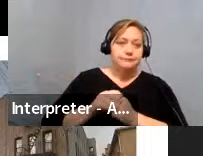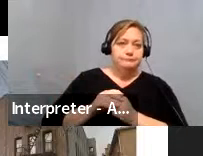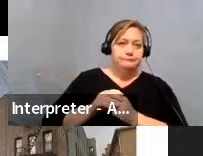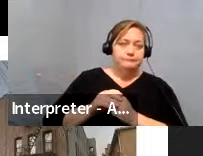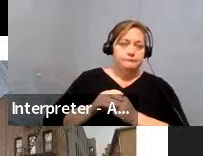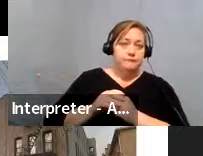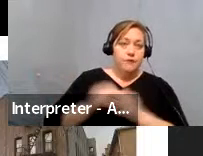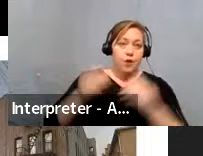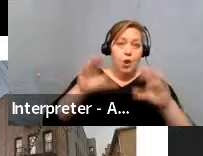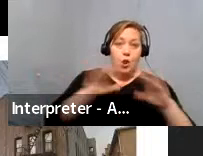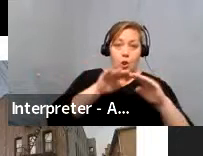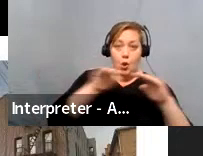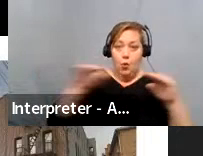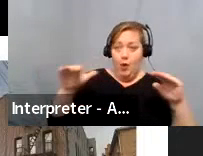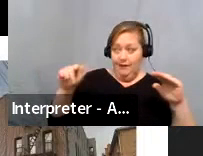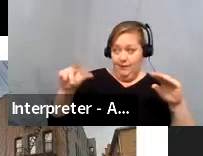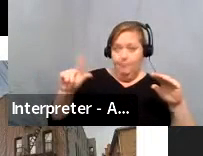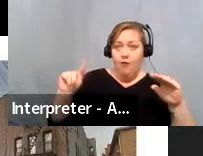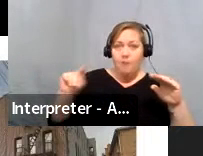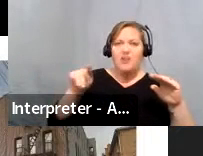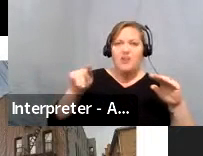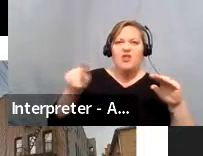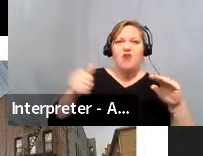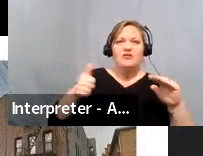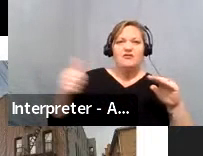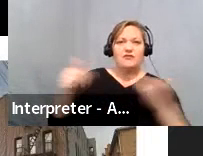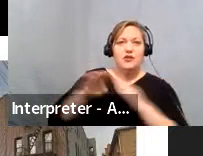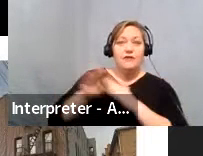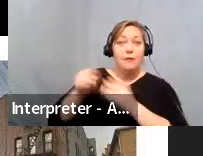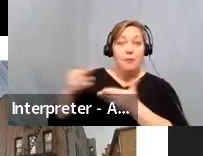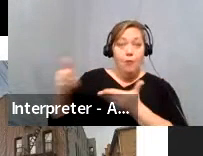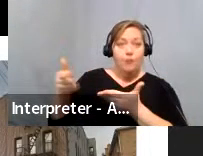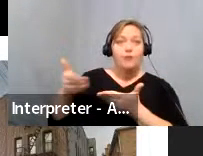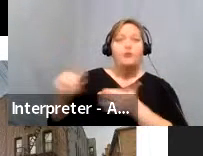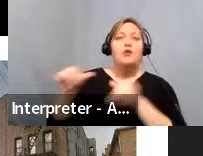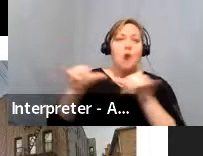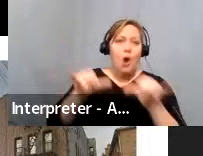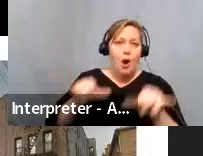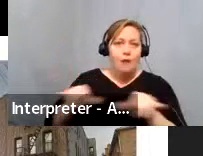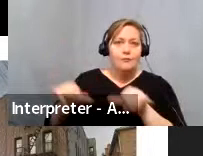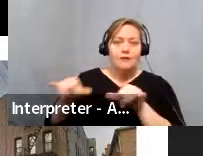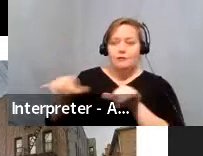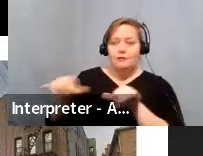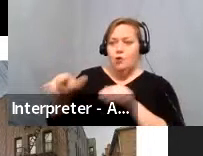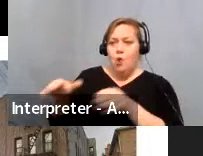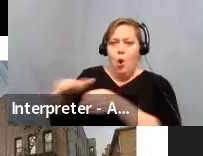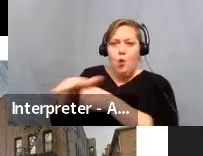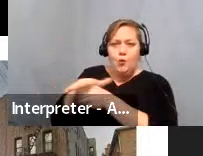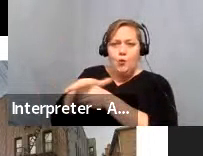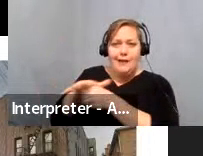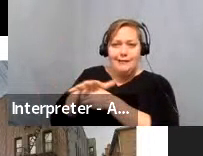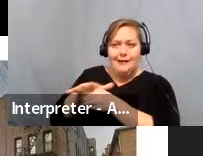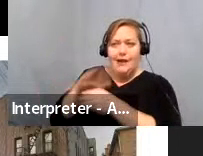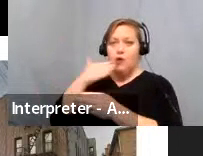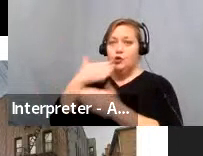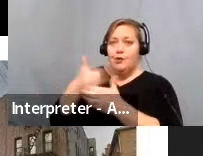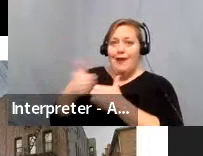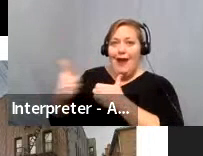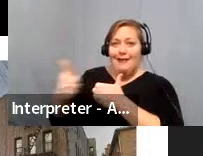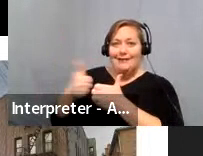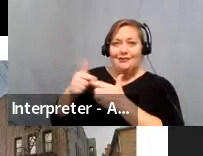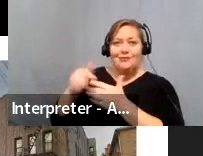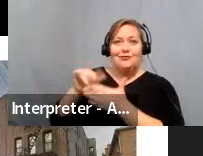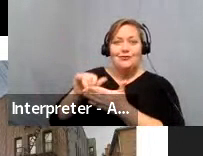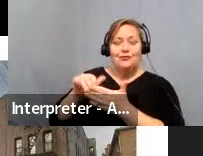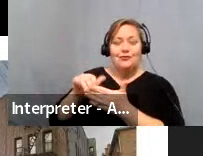Low-rise apartment buildings, like the ones enabled by our transit-oriented development proposal, are already very common in the low-density neighborhoods that have good access to transit. Before our